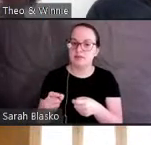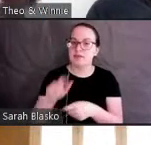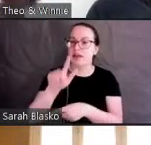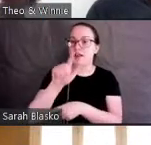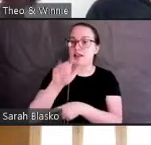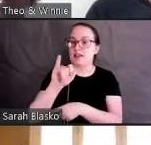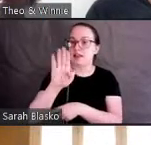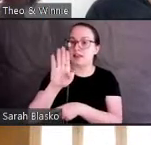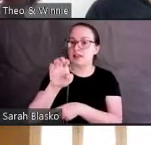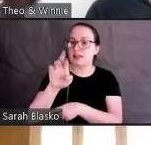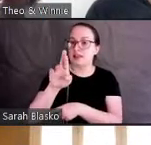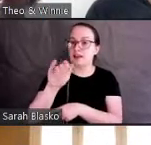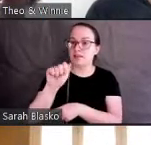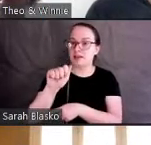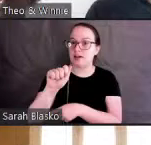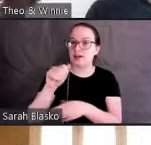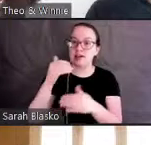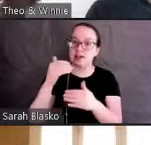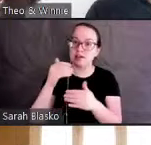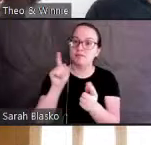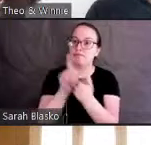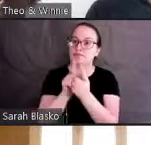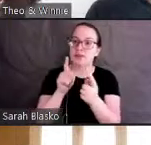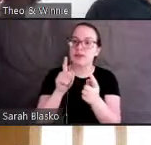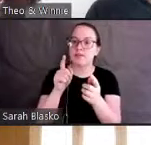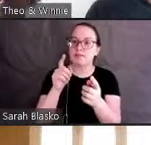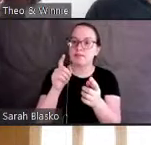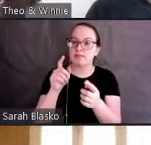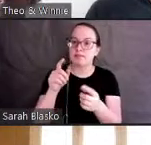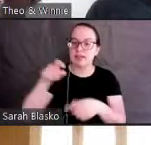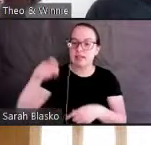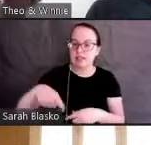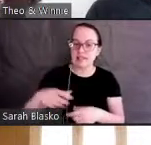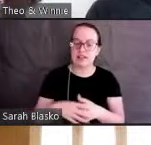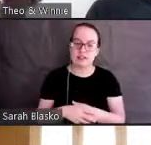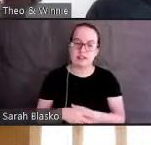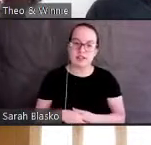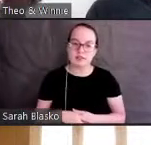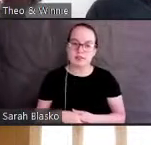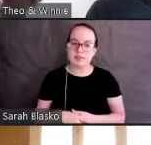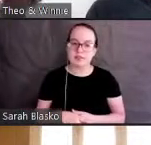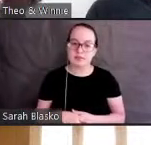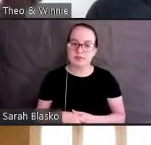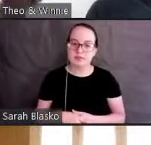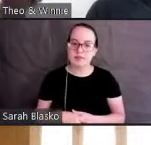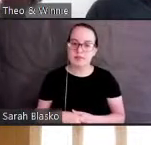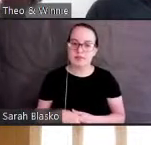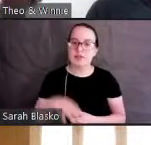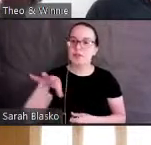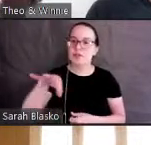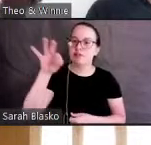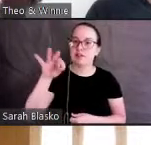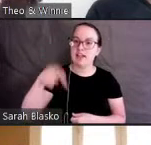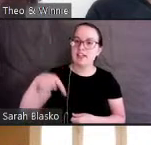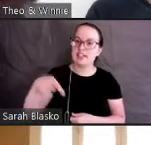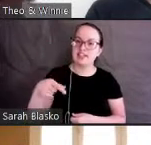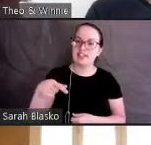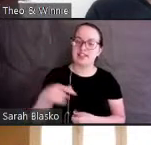need. Or it's going to Eurasian Missions, or it's going to the Heartland. But more than anything else, more than those